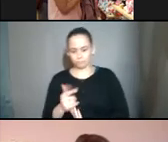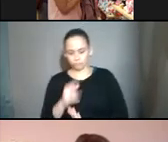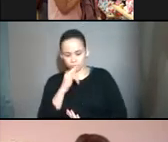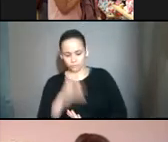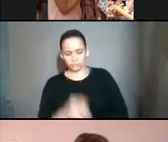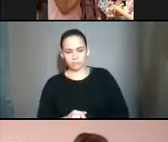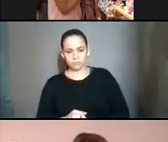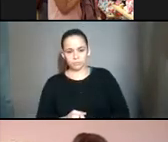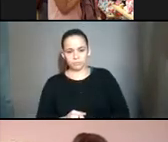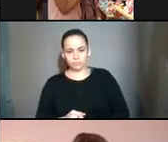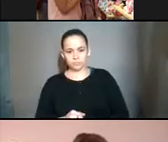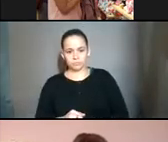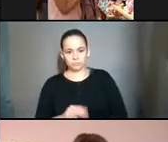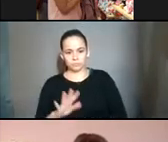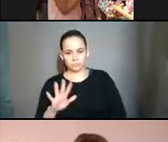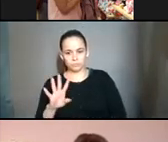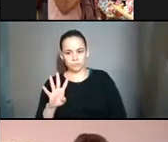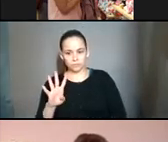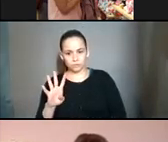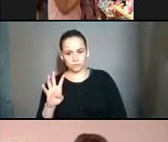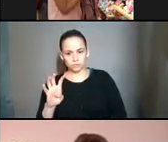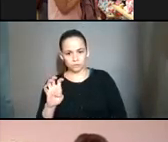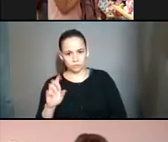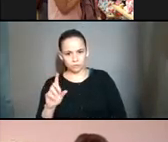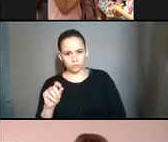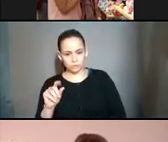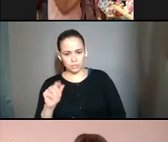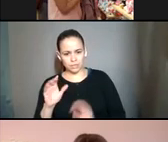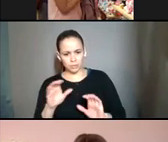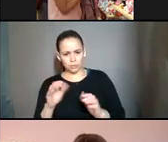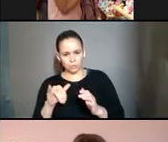3,420 by 180 again.